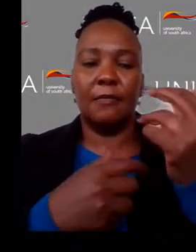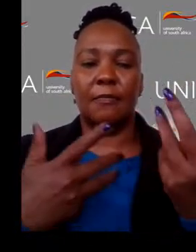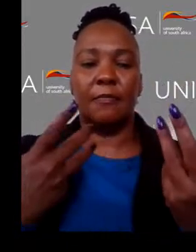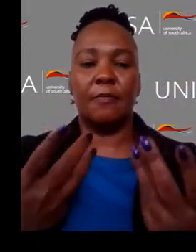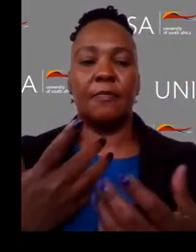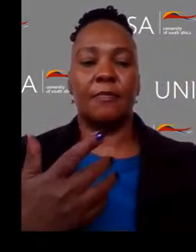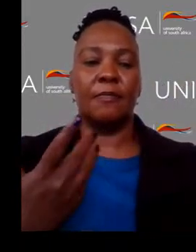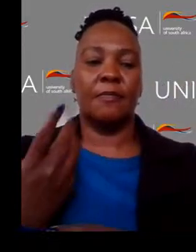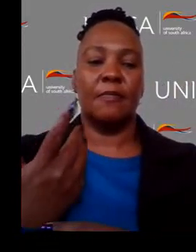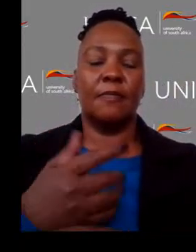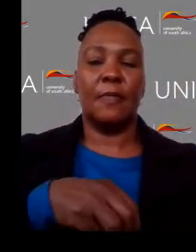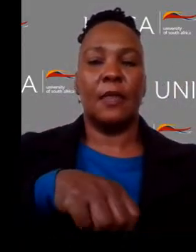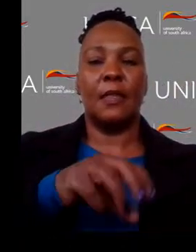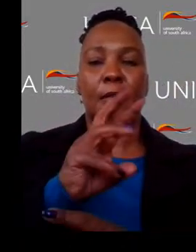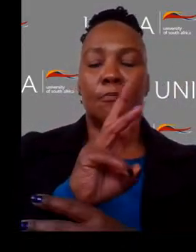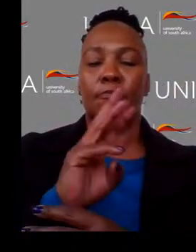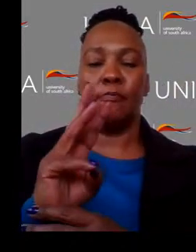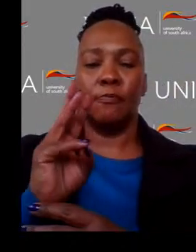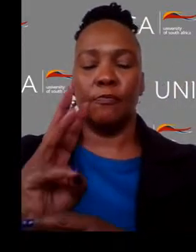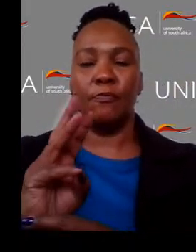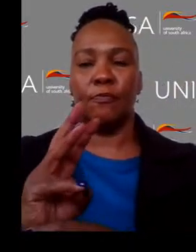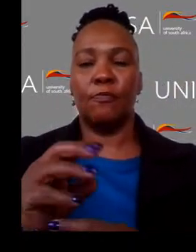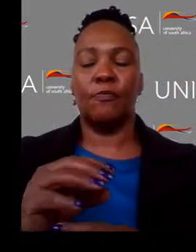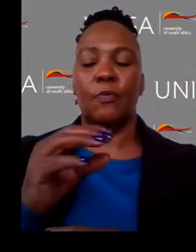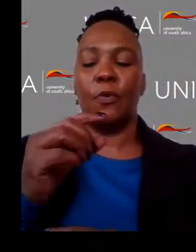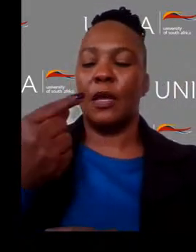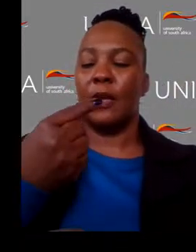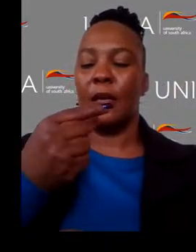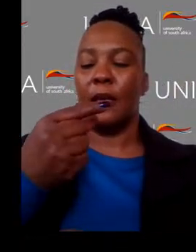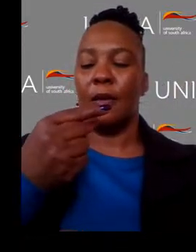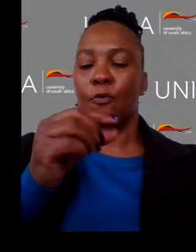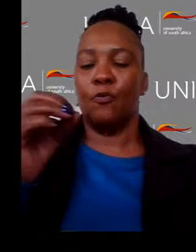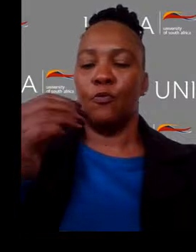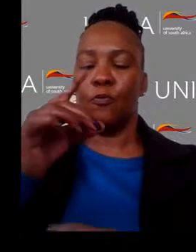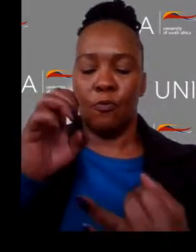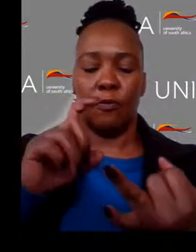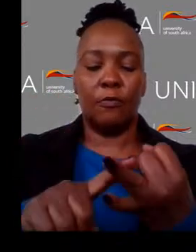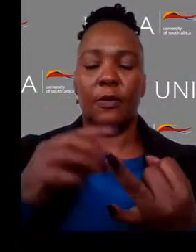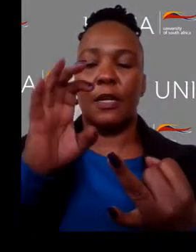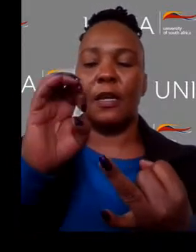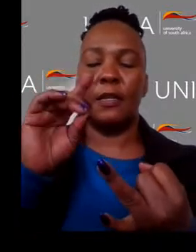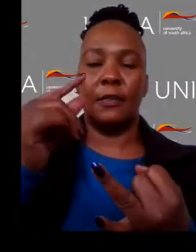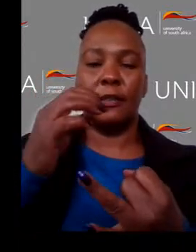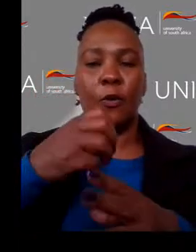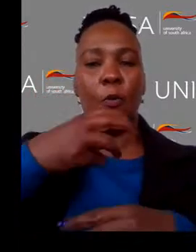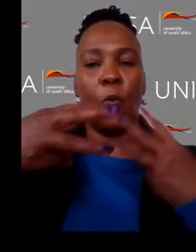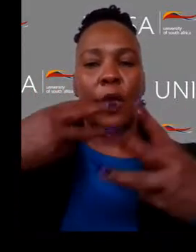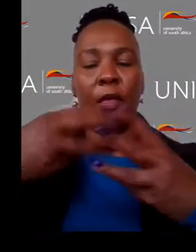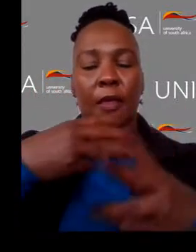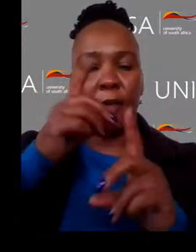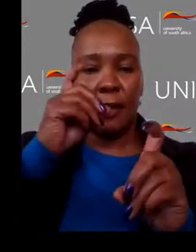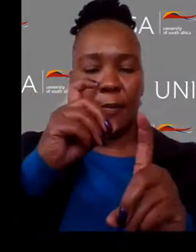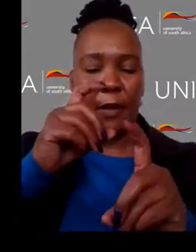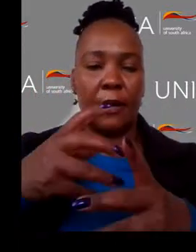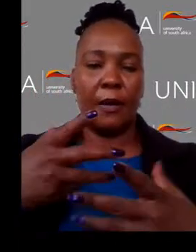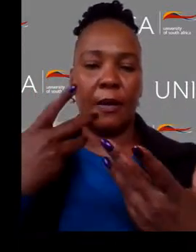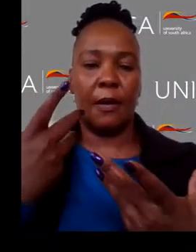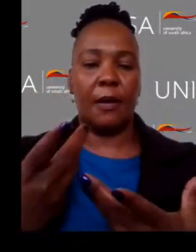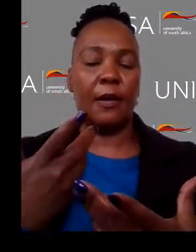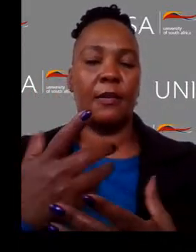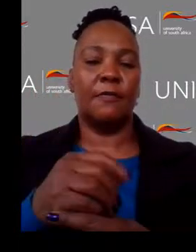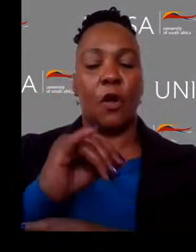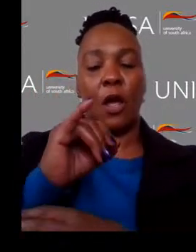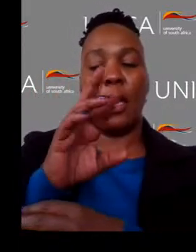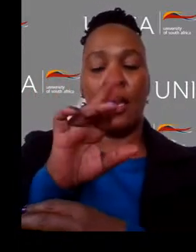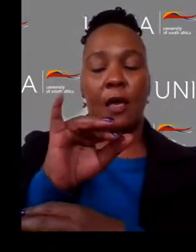latest browser for Chrome or Edge, and it's got a working camera if you're using Moodle proctoring. But for Iris, you